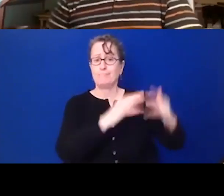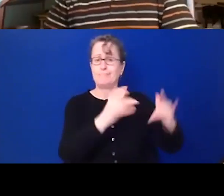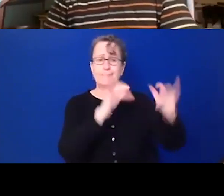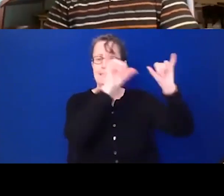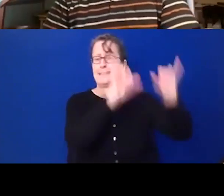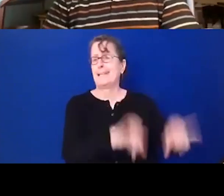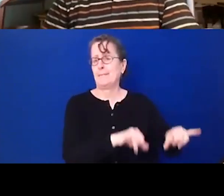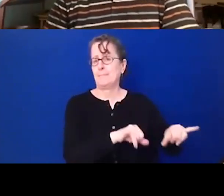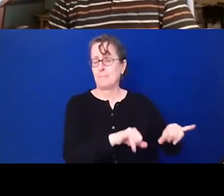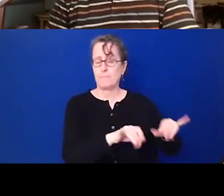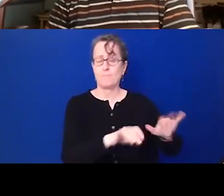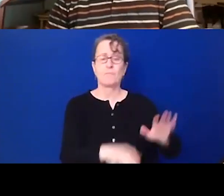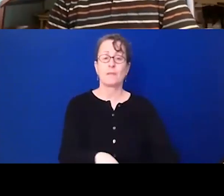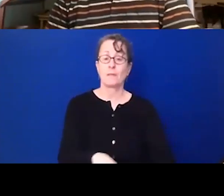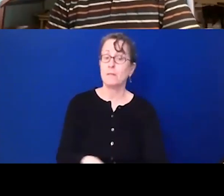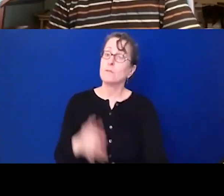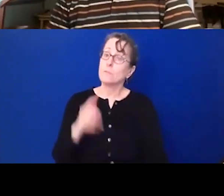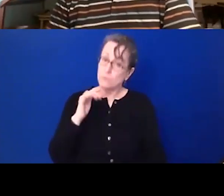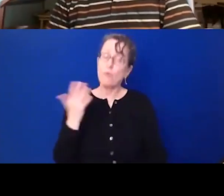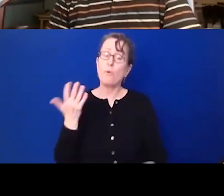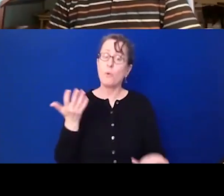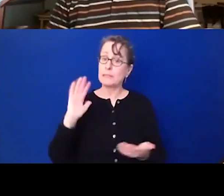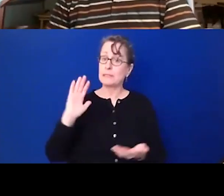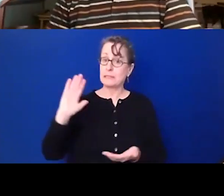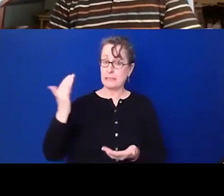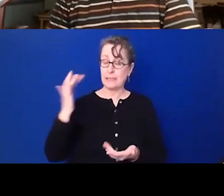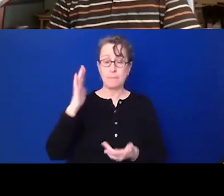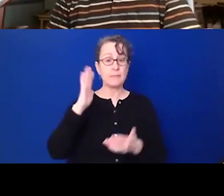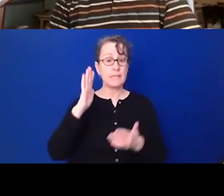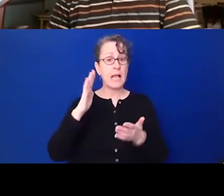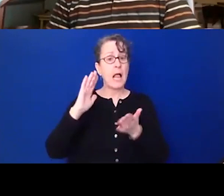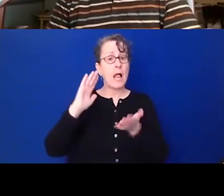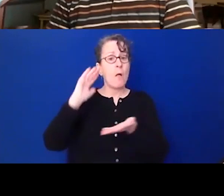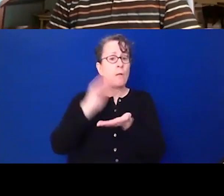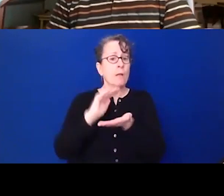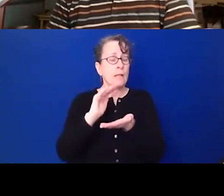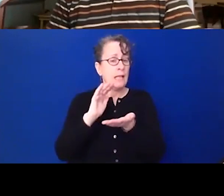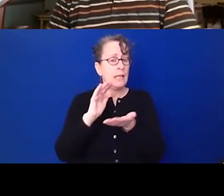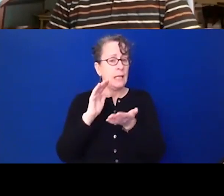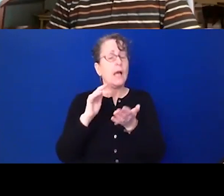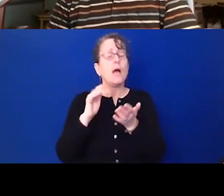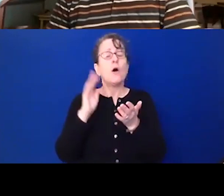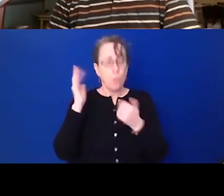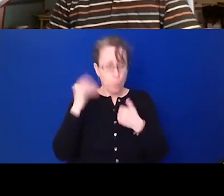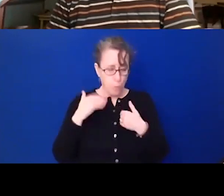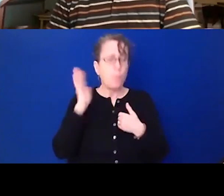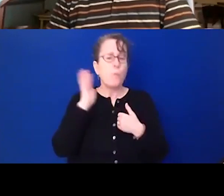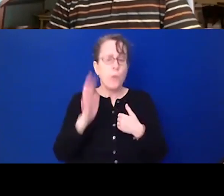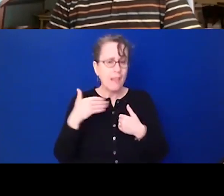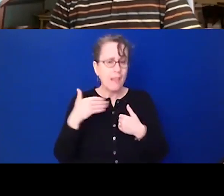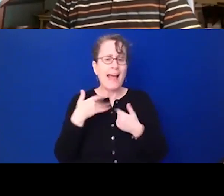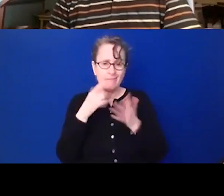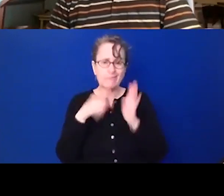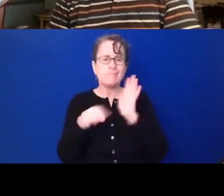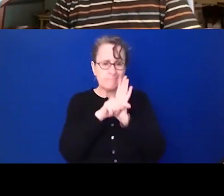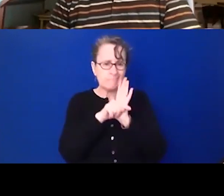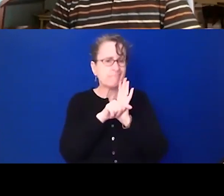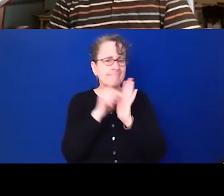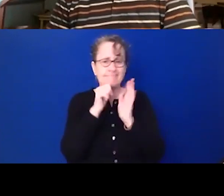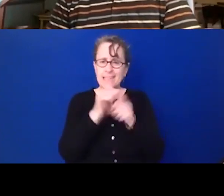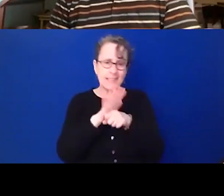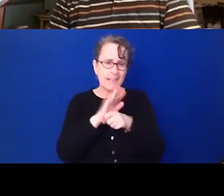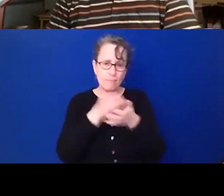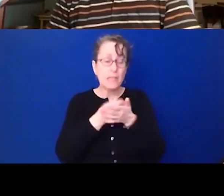for FY22 and slightly less of an overall deficit in the position of the fund.